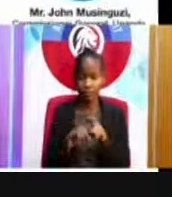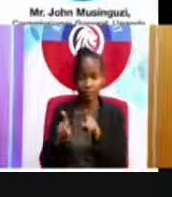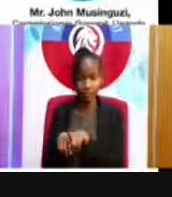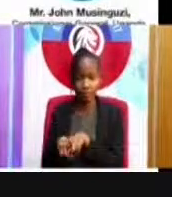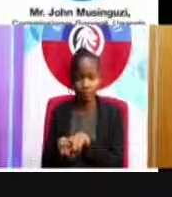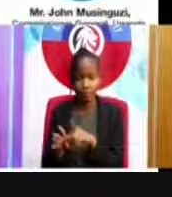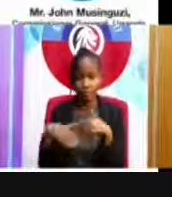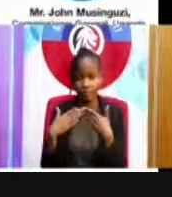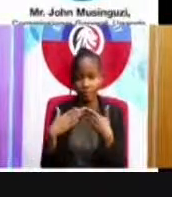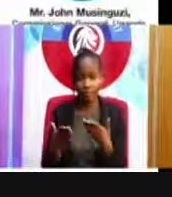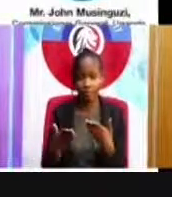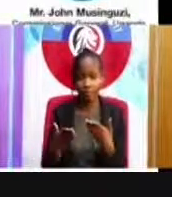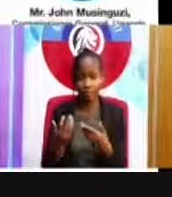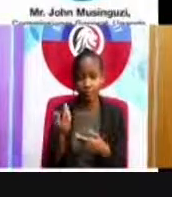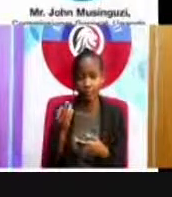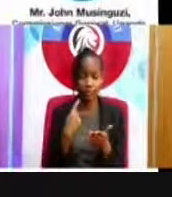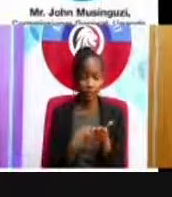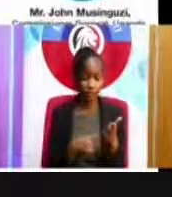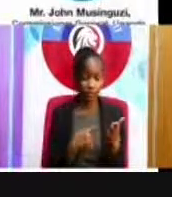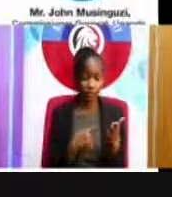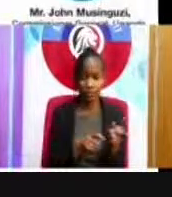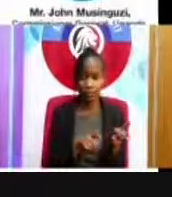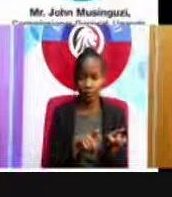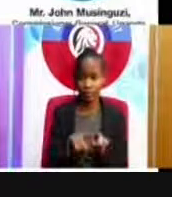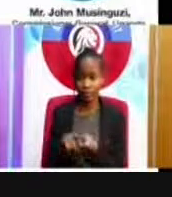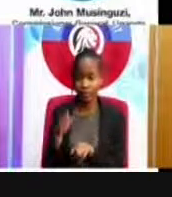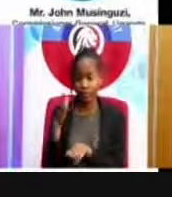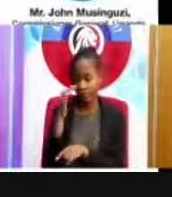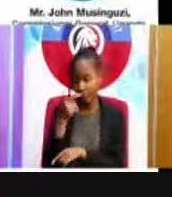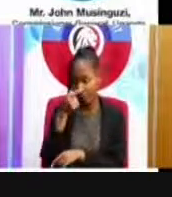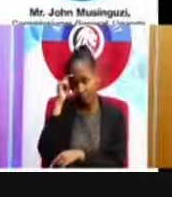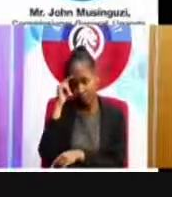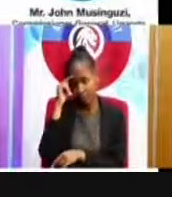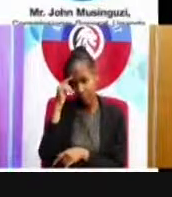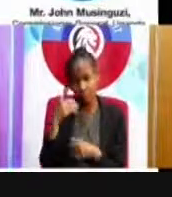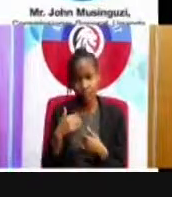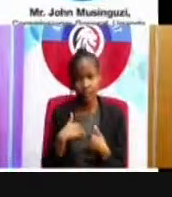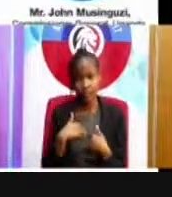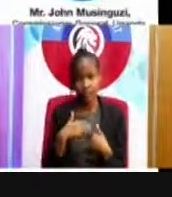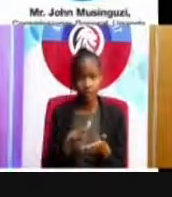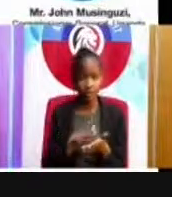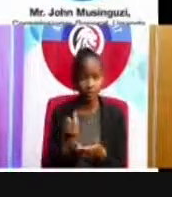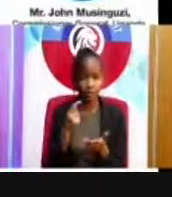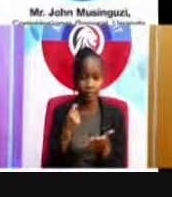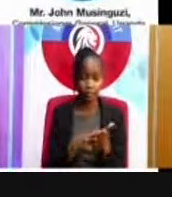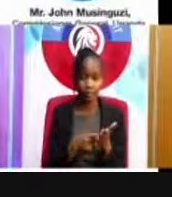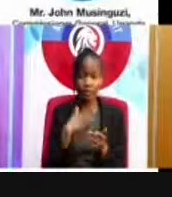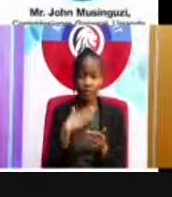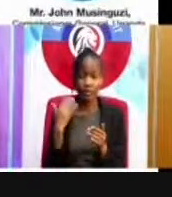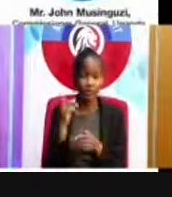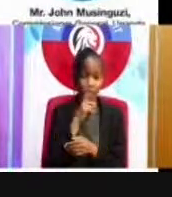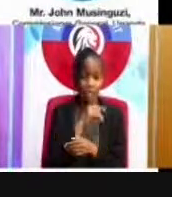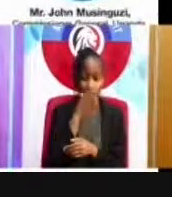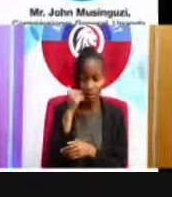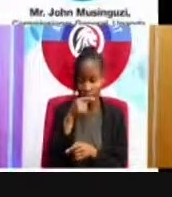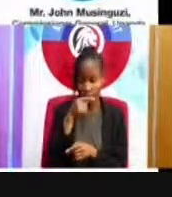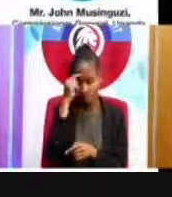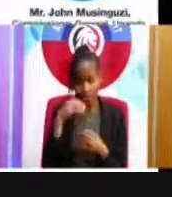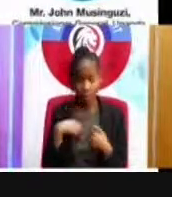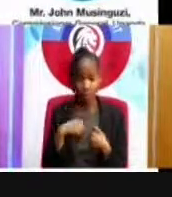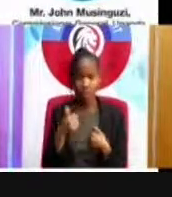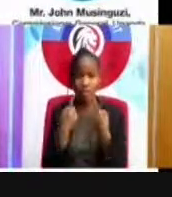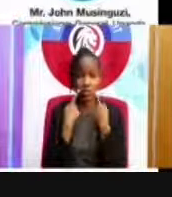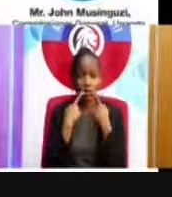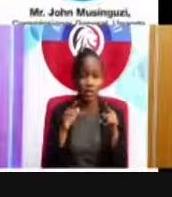of tax incentives, because we sign away most of our tax. I'd like to conclude, because I also have to announce to you that I have to